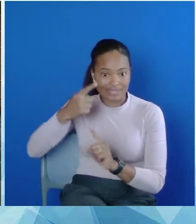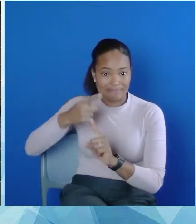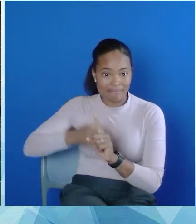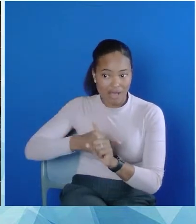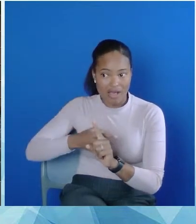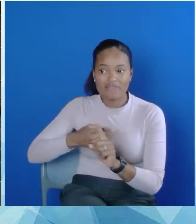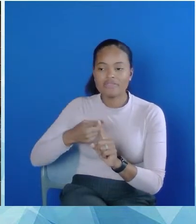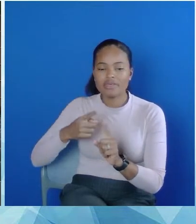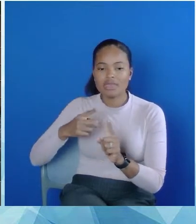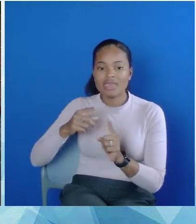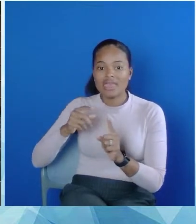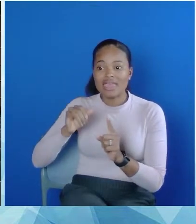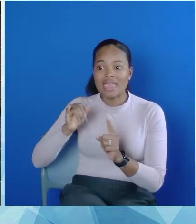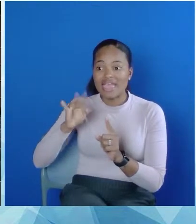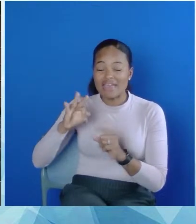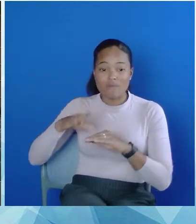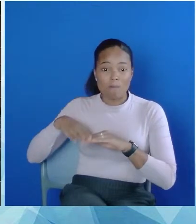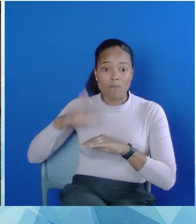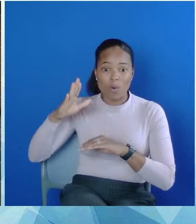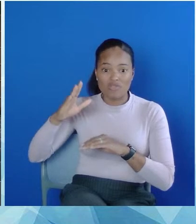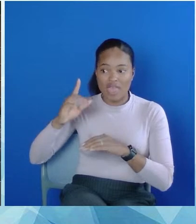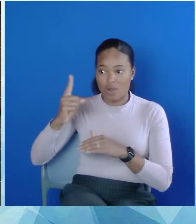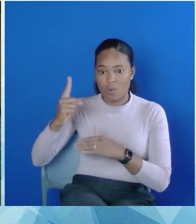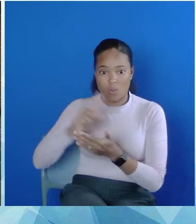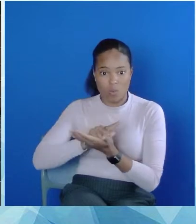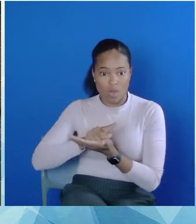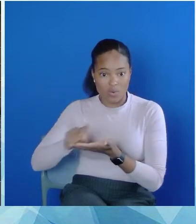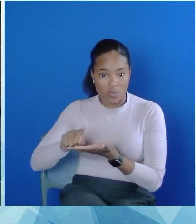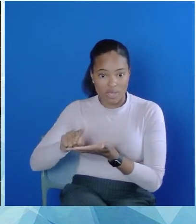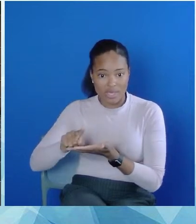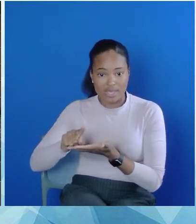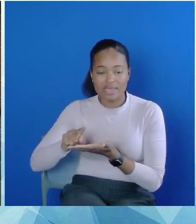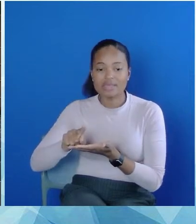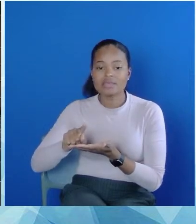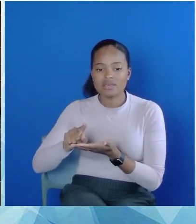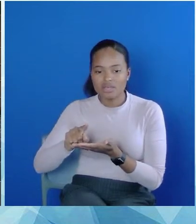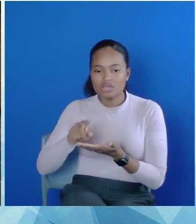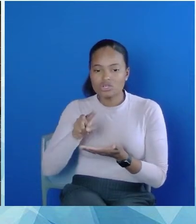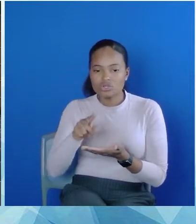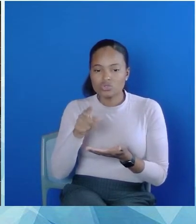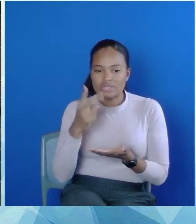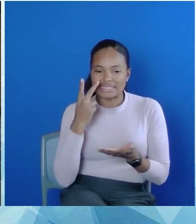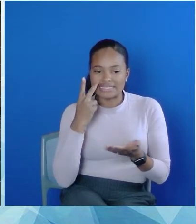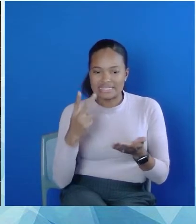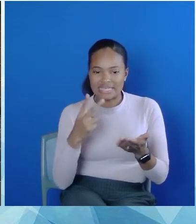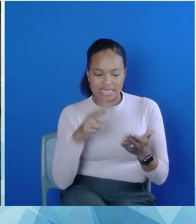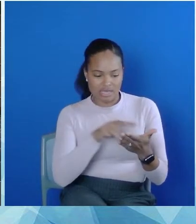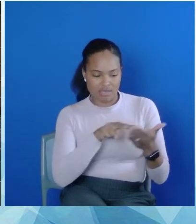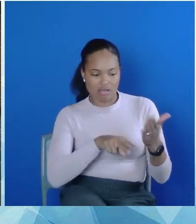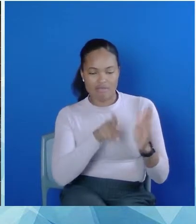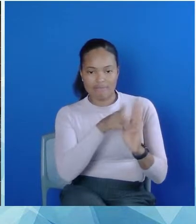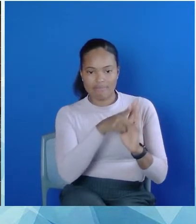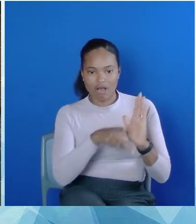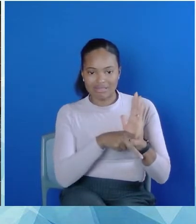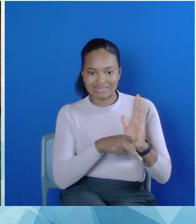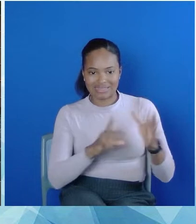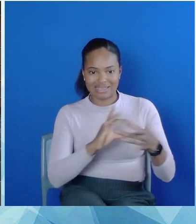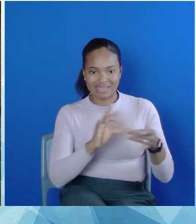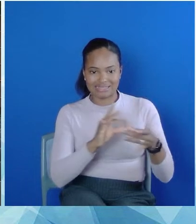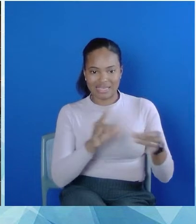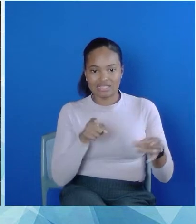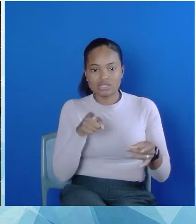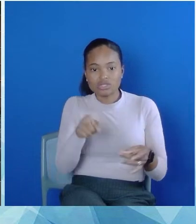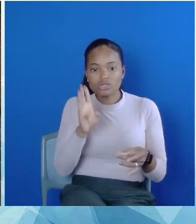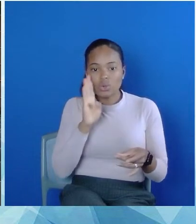than a week, if you look at the language of the policy, it states that you're going to be observing a portion